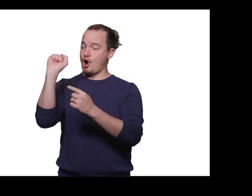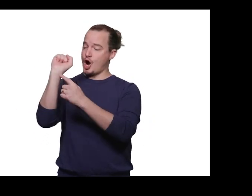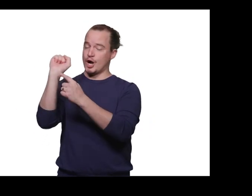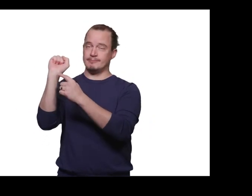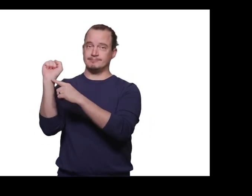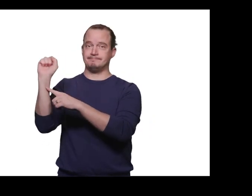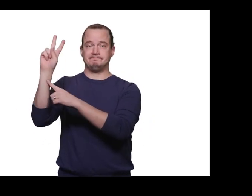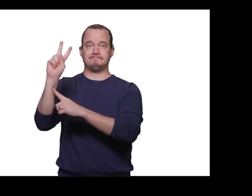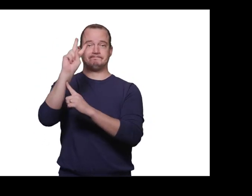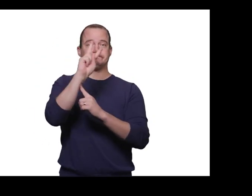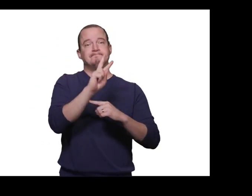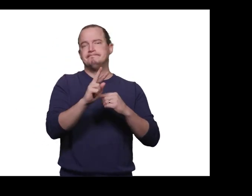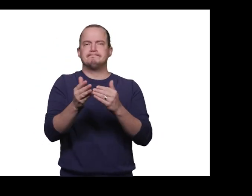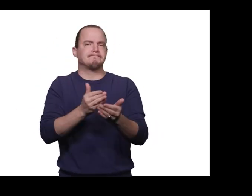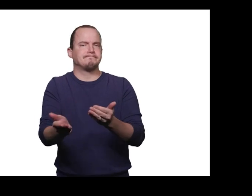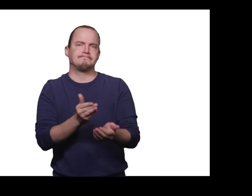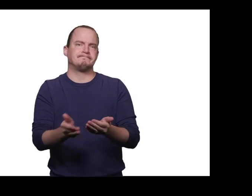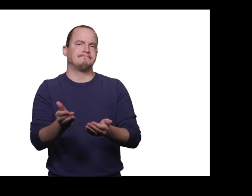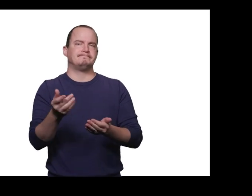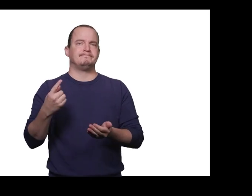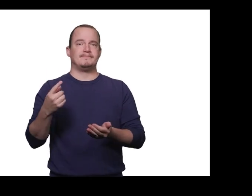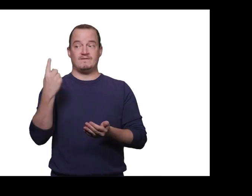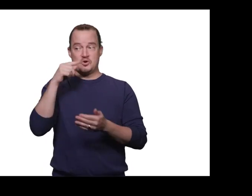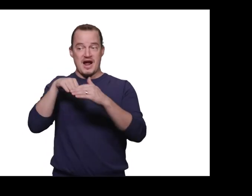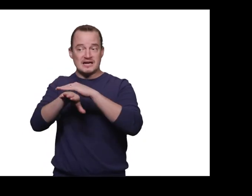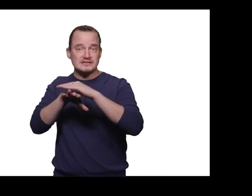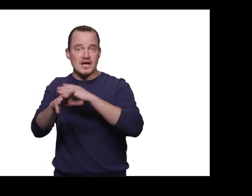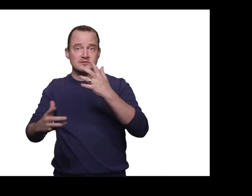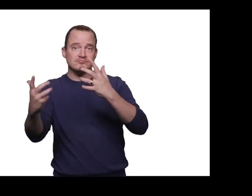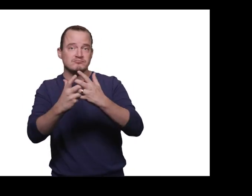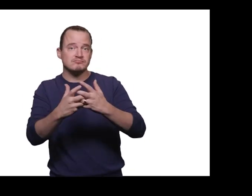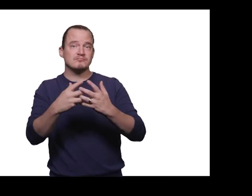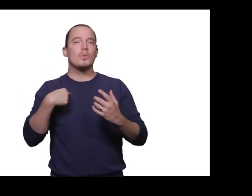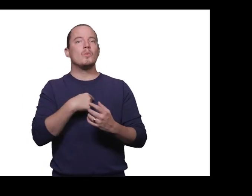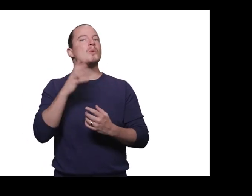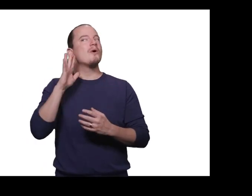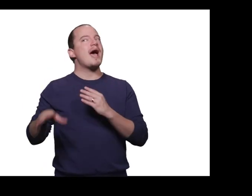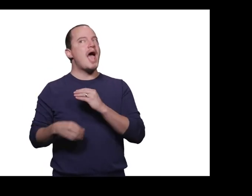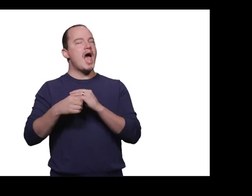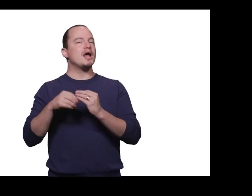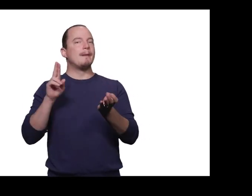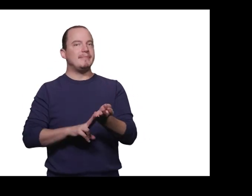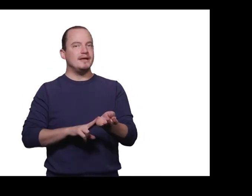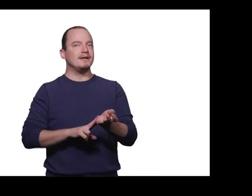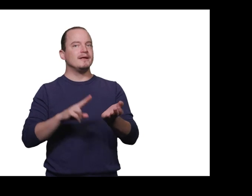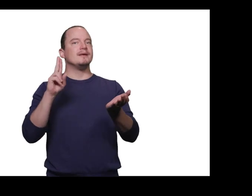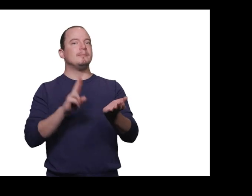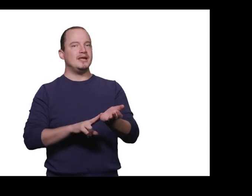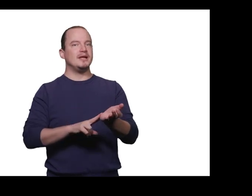counting bunny to your arm. Again, whatever we need for accessibility. We are going to add a drum